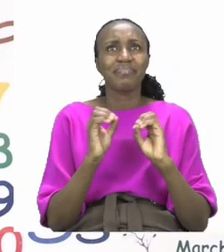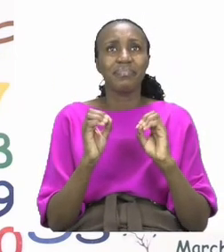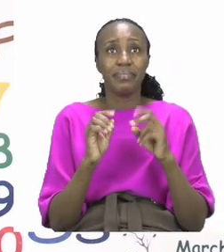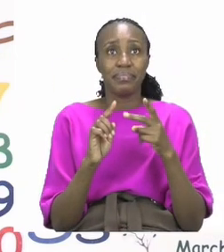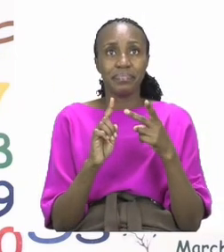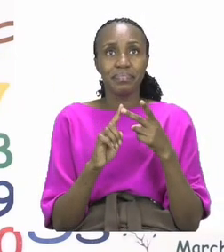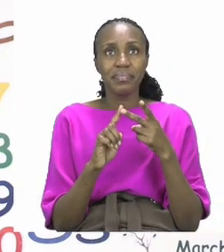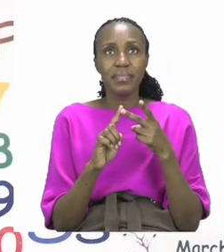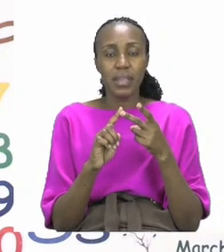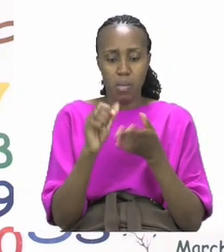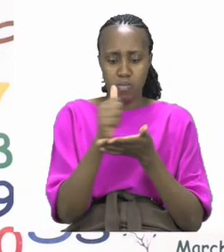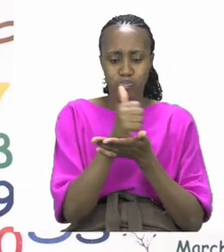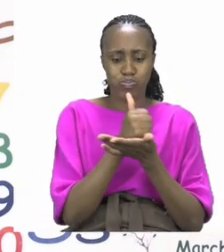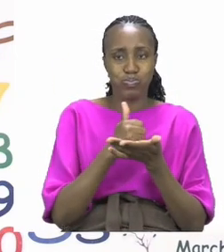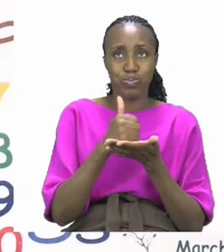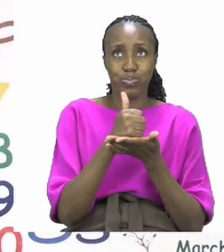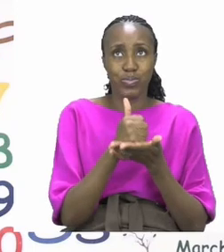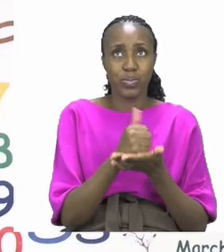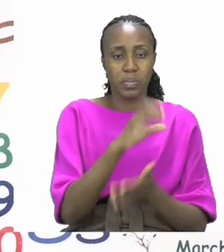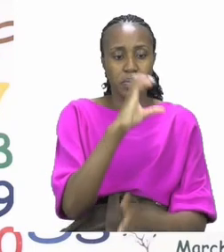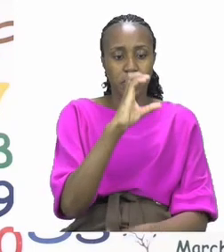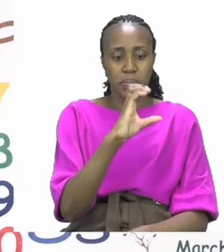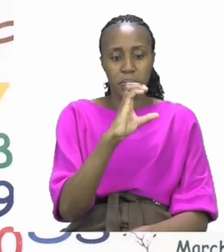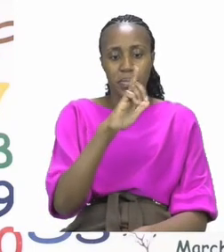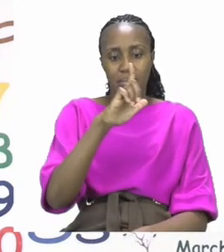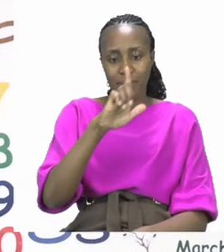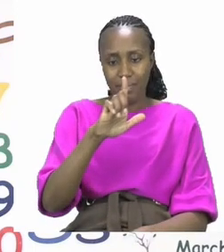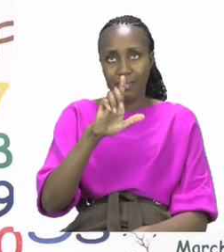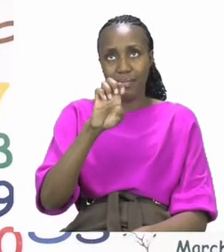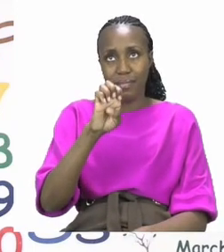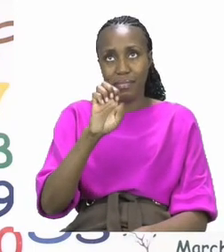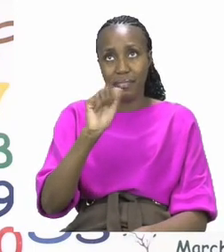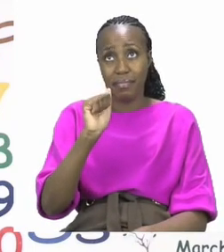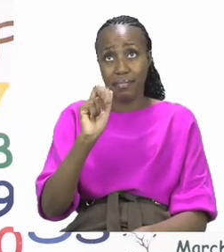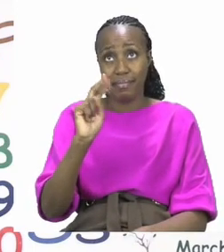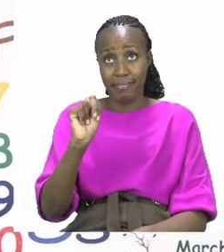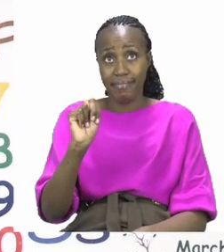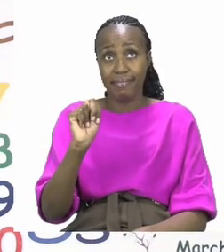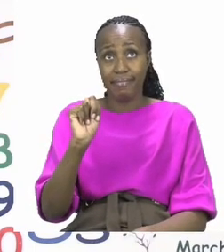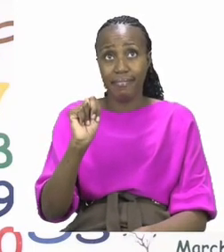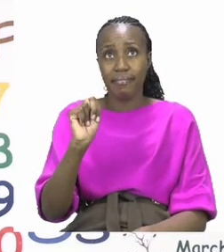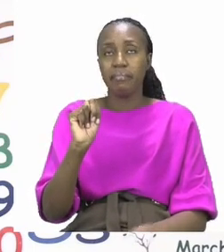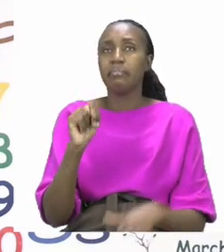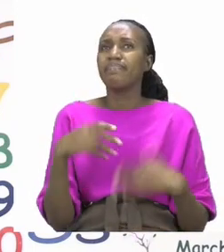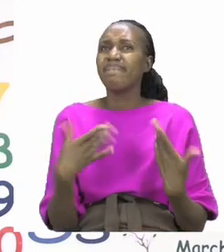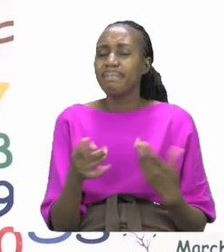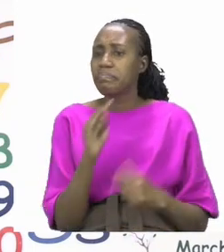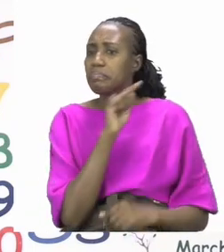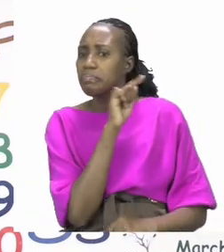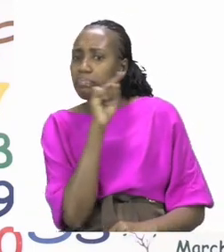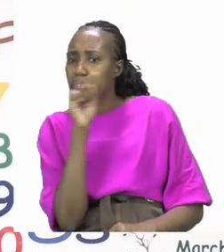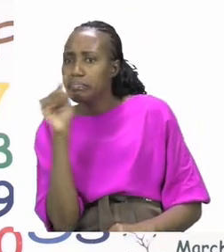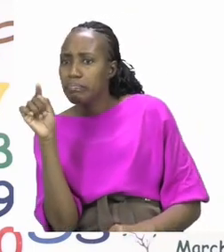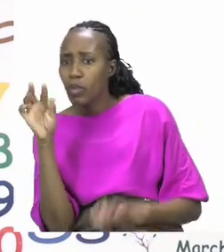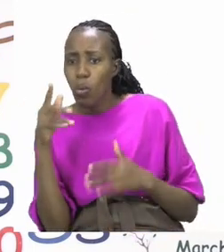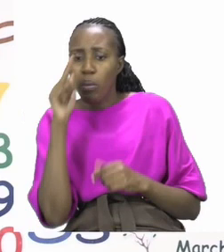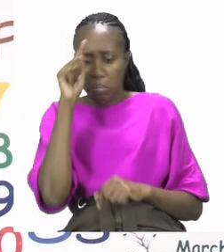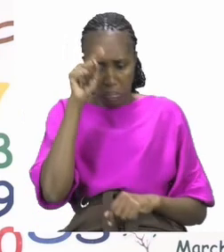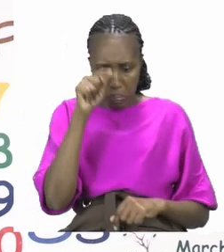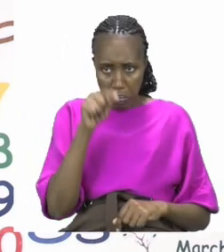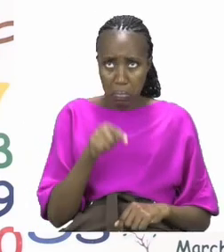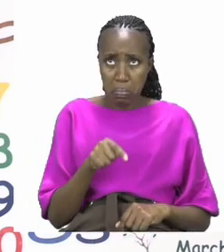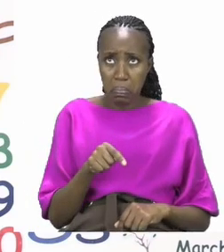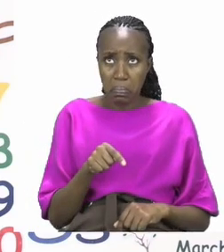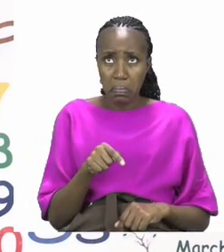the next one is clean, and it starts with a C. We can either try and look across or down for the